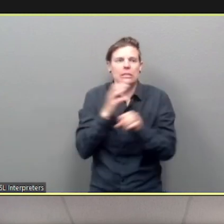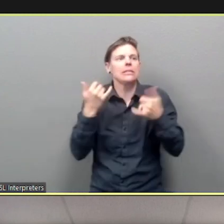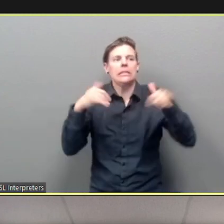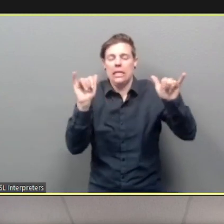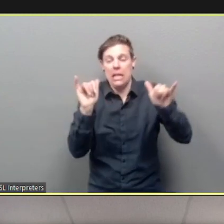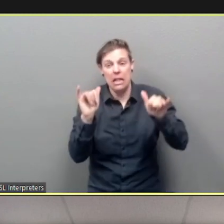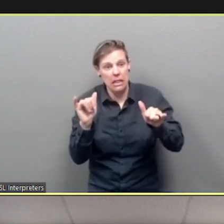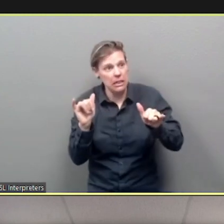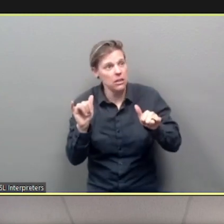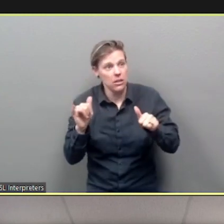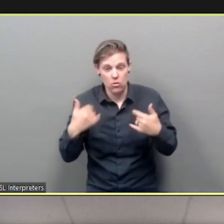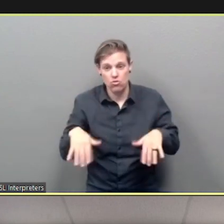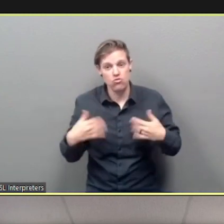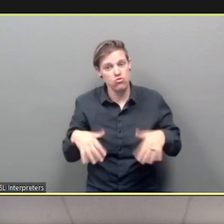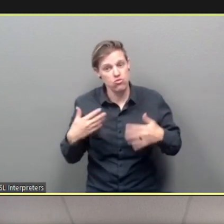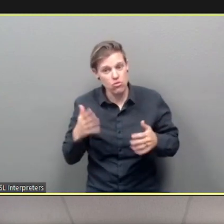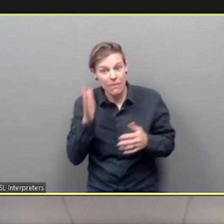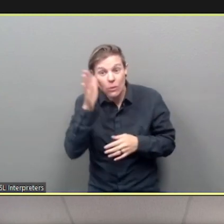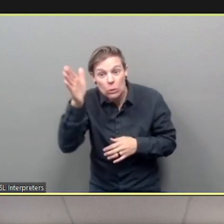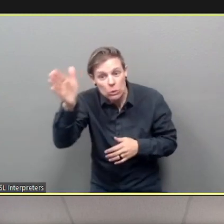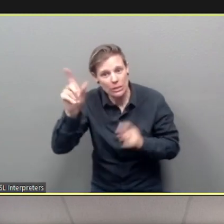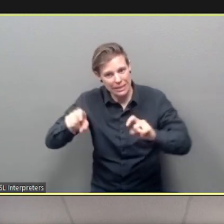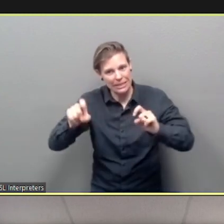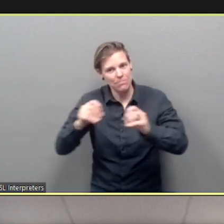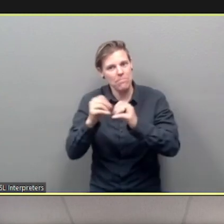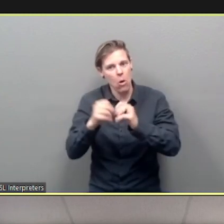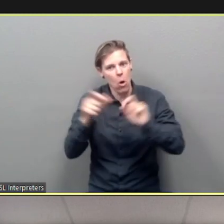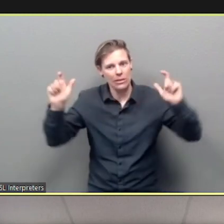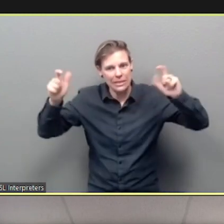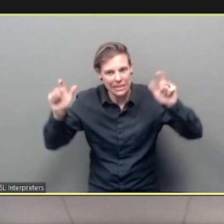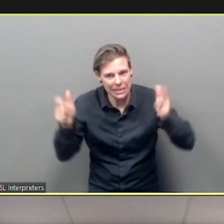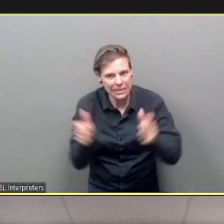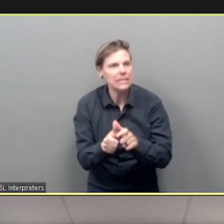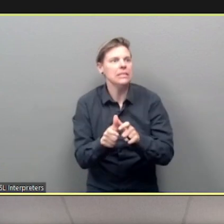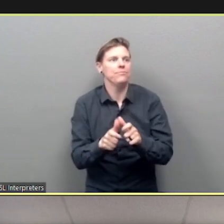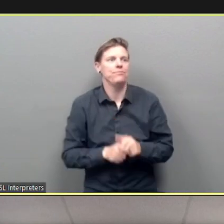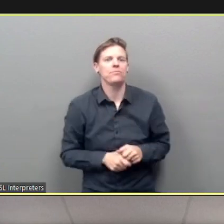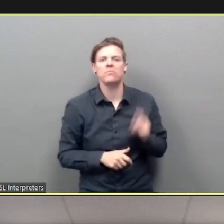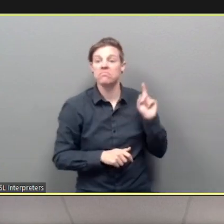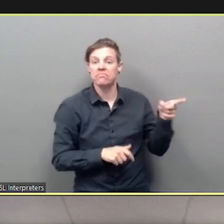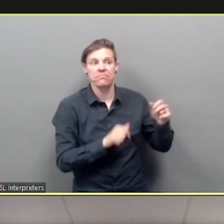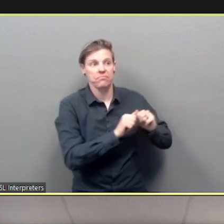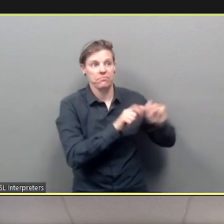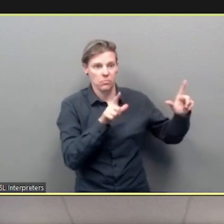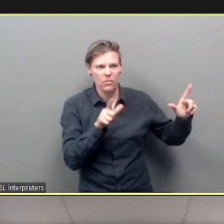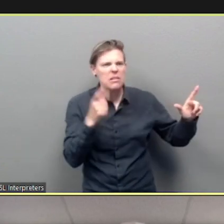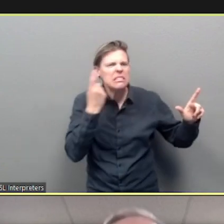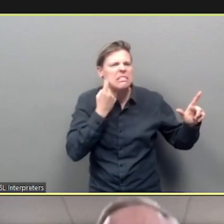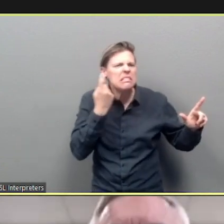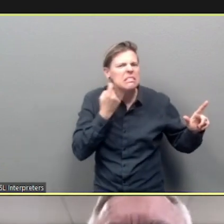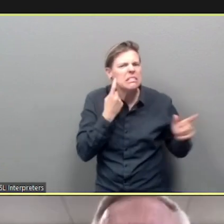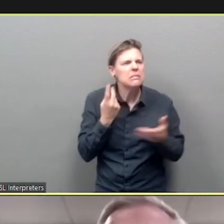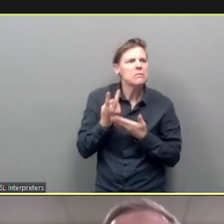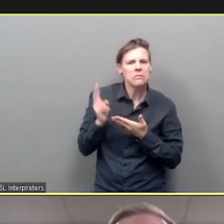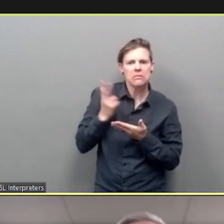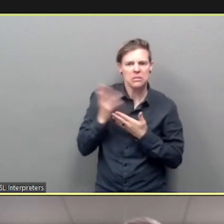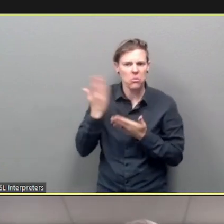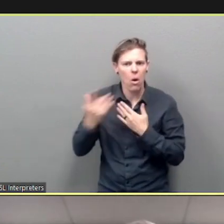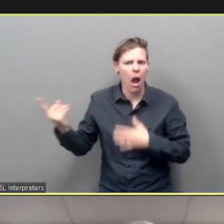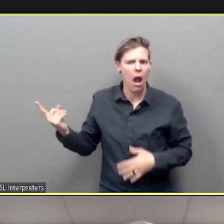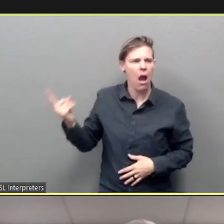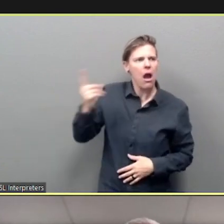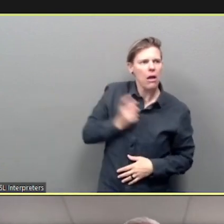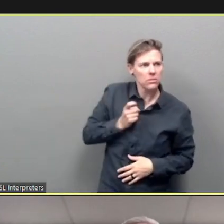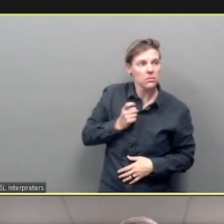slide. I want to talk briefly, I got a question about this a couple of weeks ago. We got some more information. There's a couple